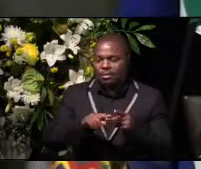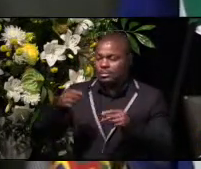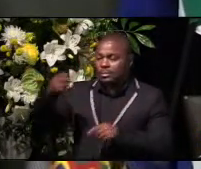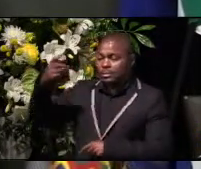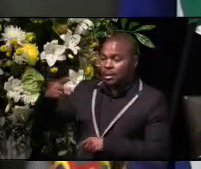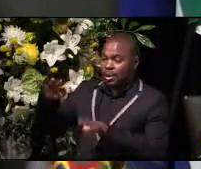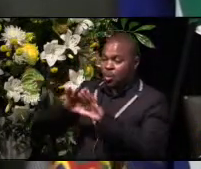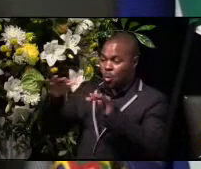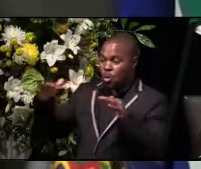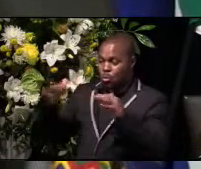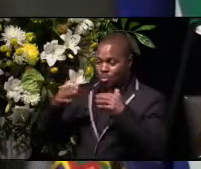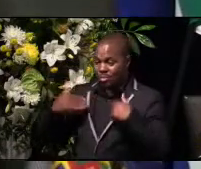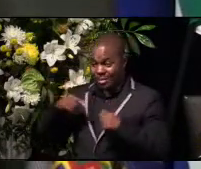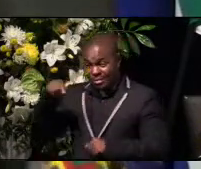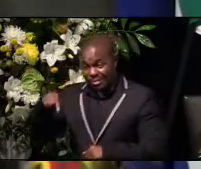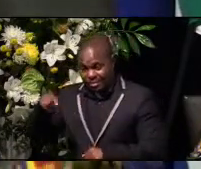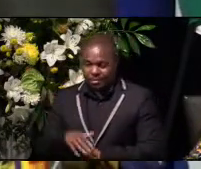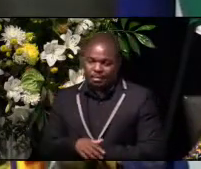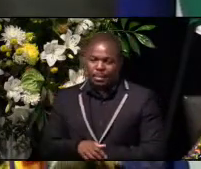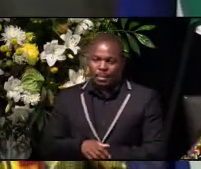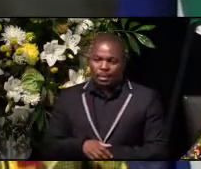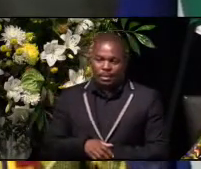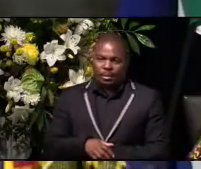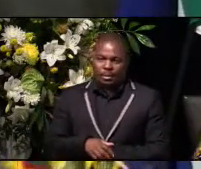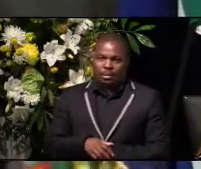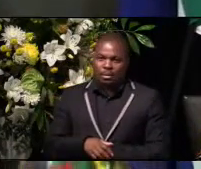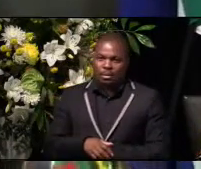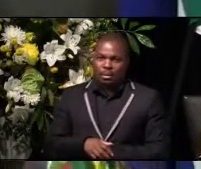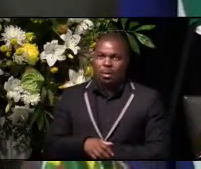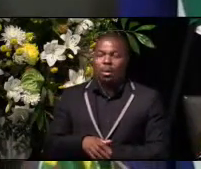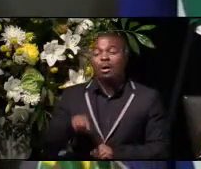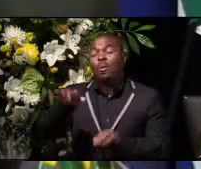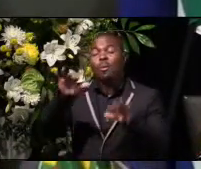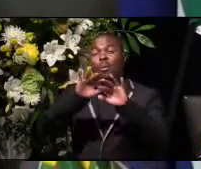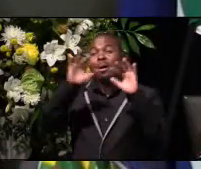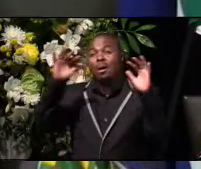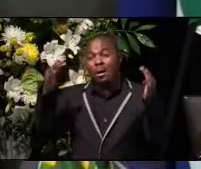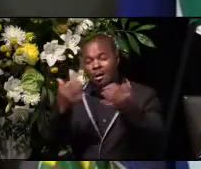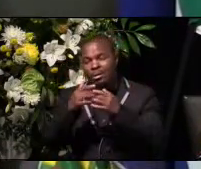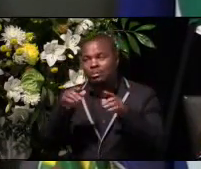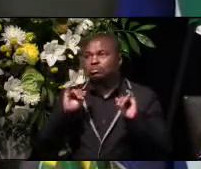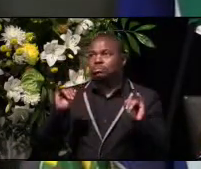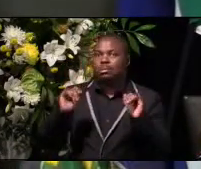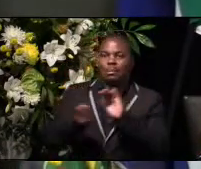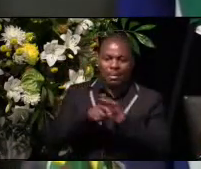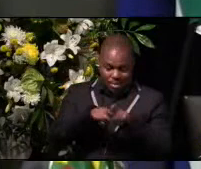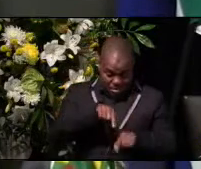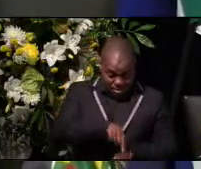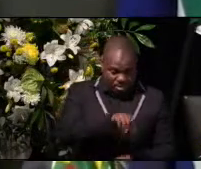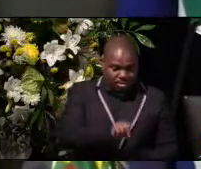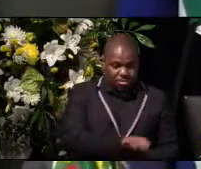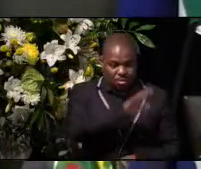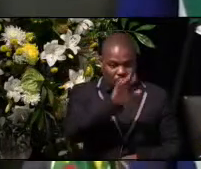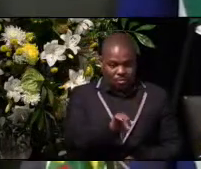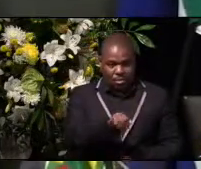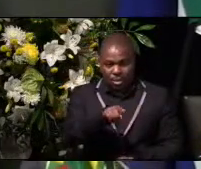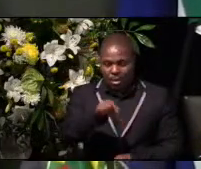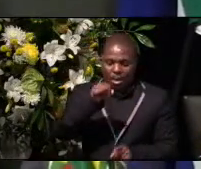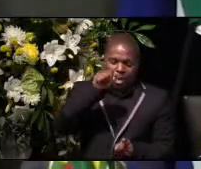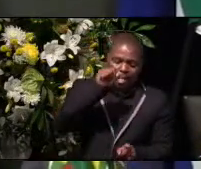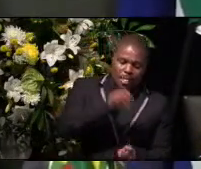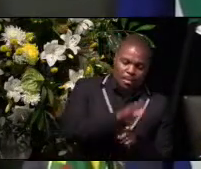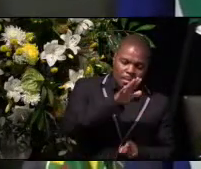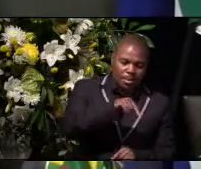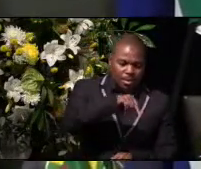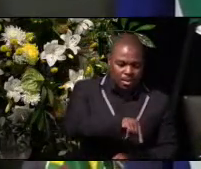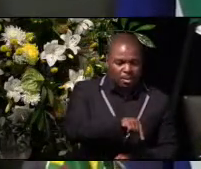War and it was a crisis for the whole of the world including South Africa it affected the domestic Politics the